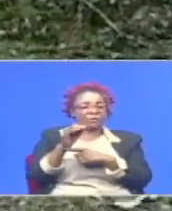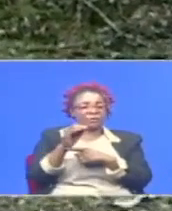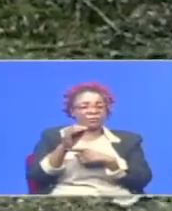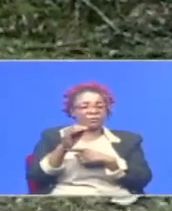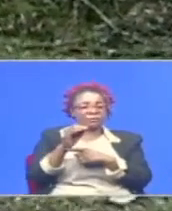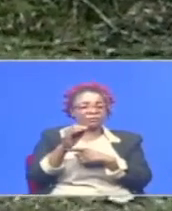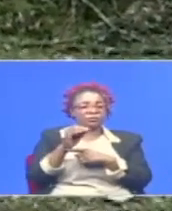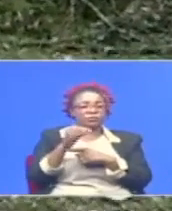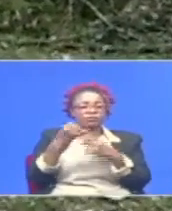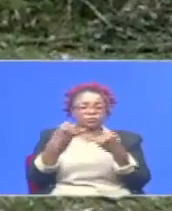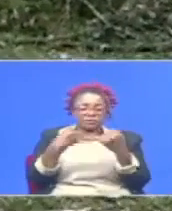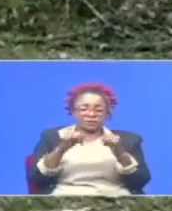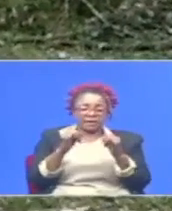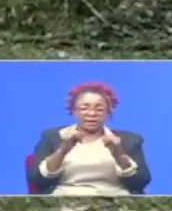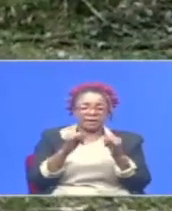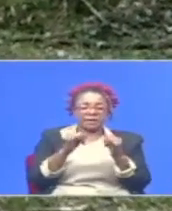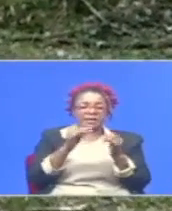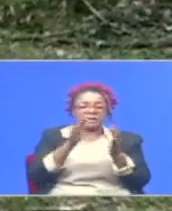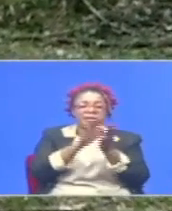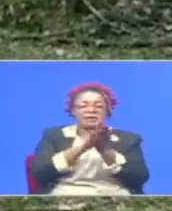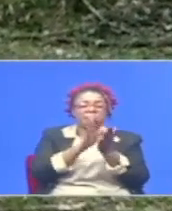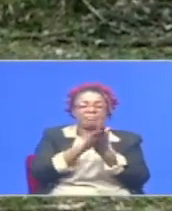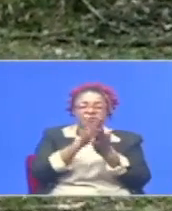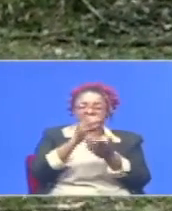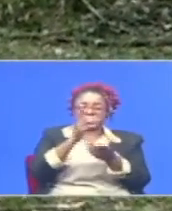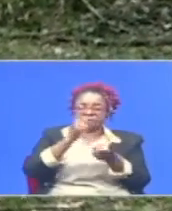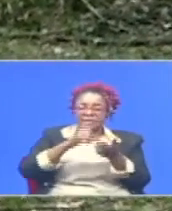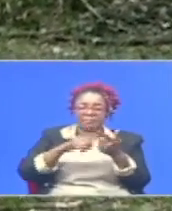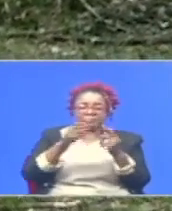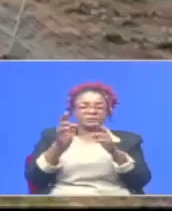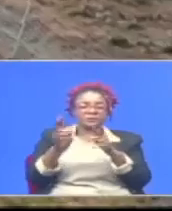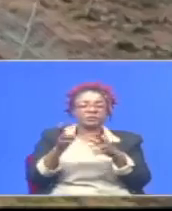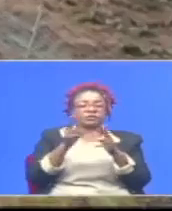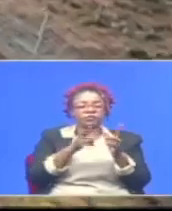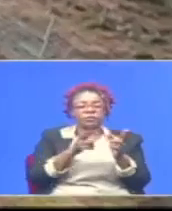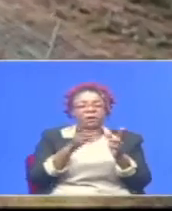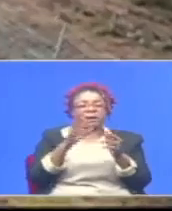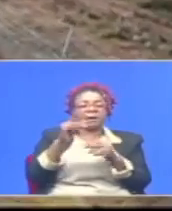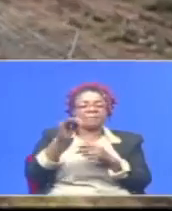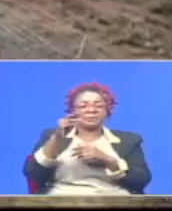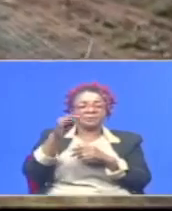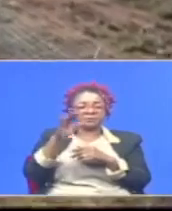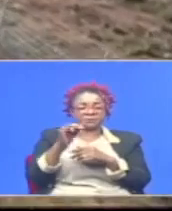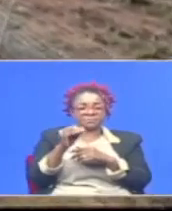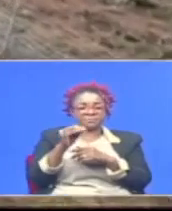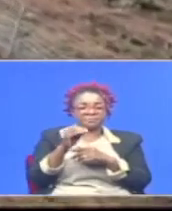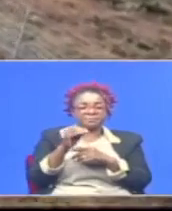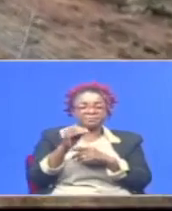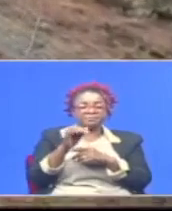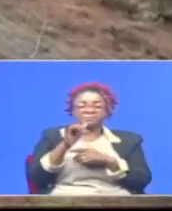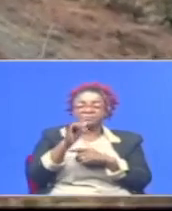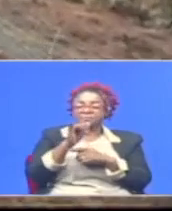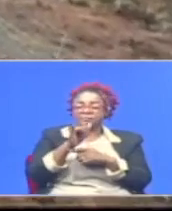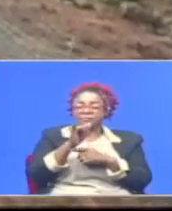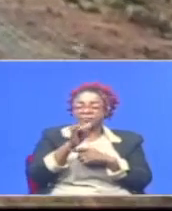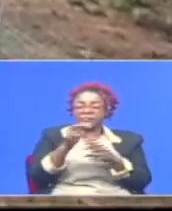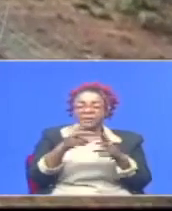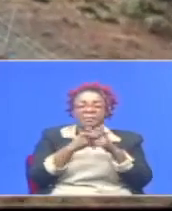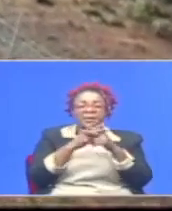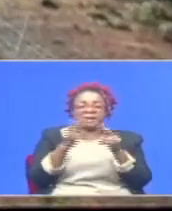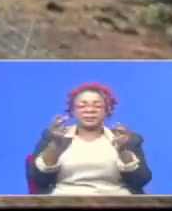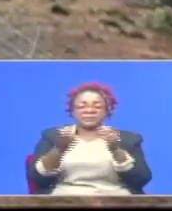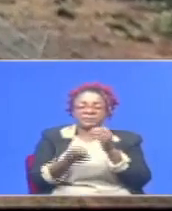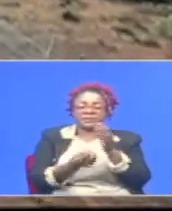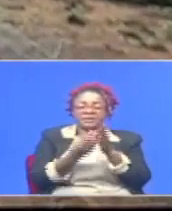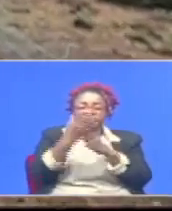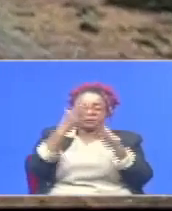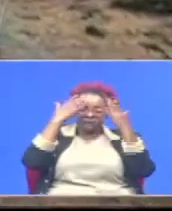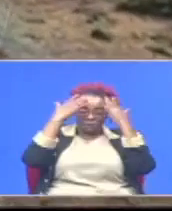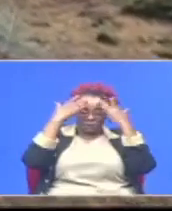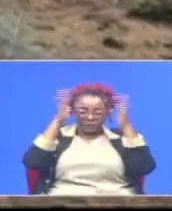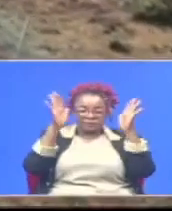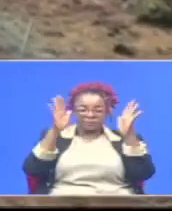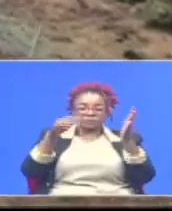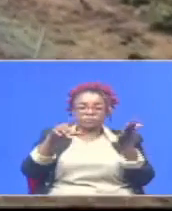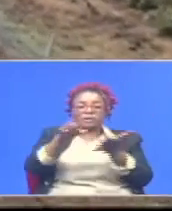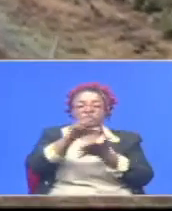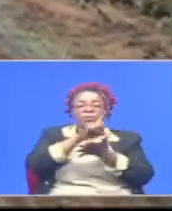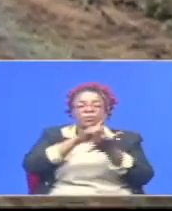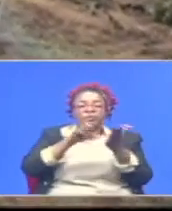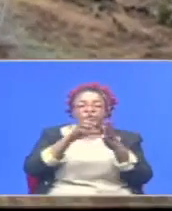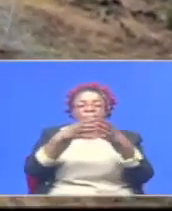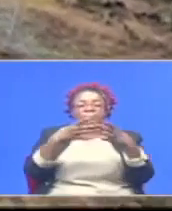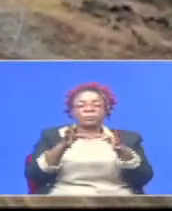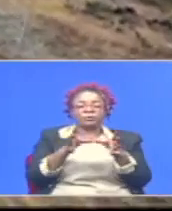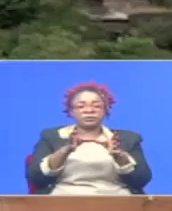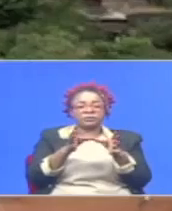rehabilitate it to what was once its natural habitat. The conservancy has also begun creating awareness among the local communities